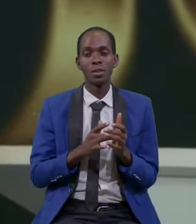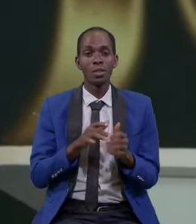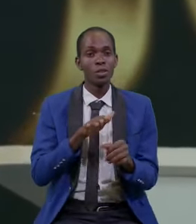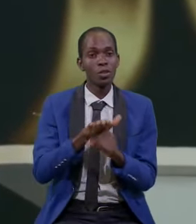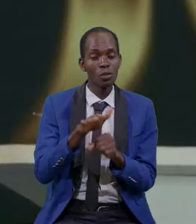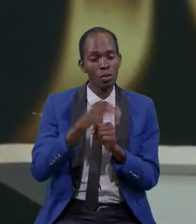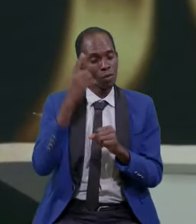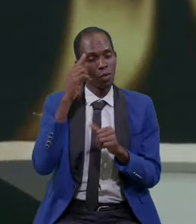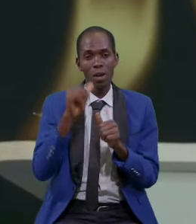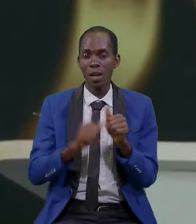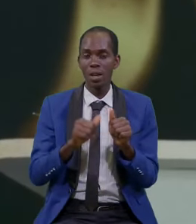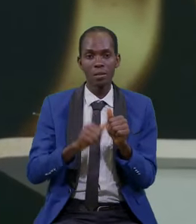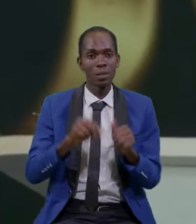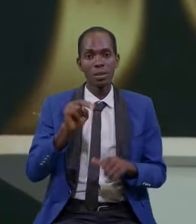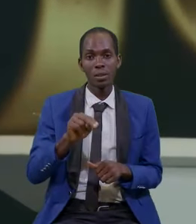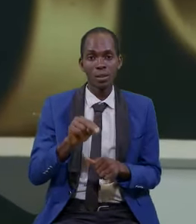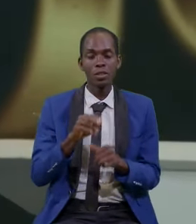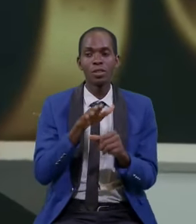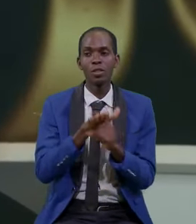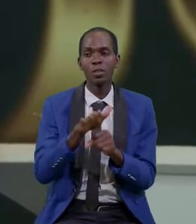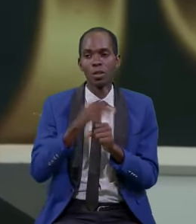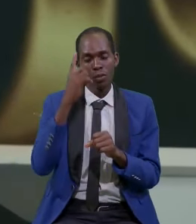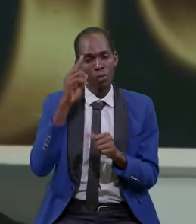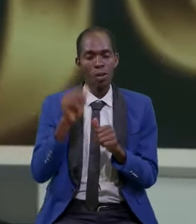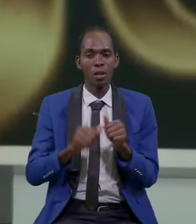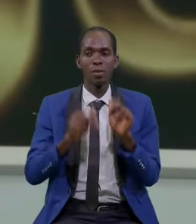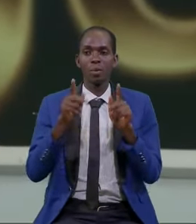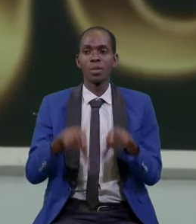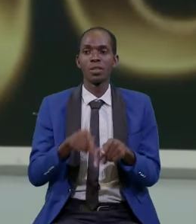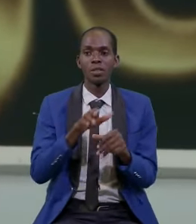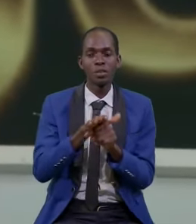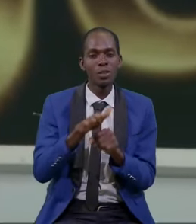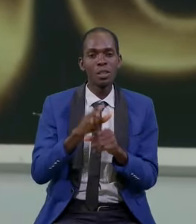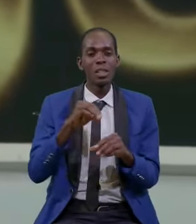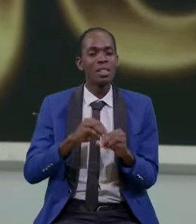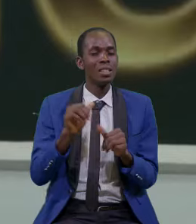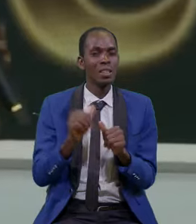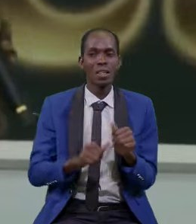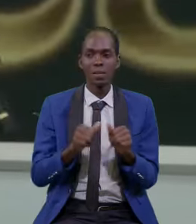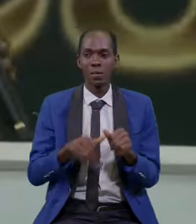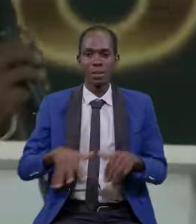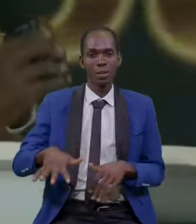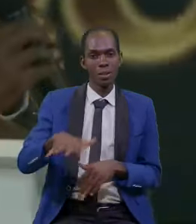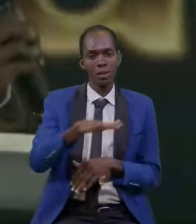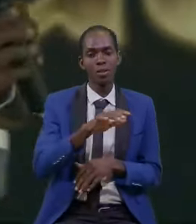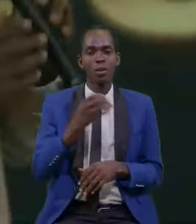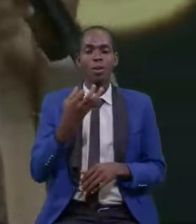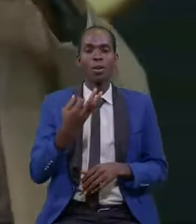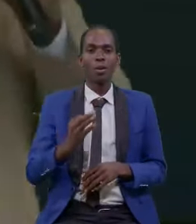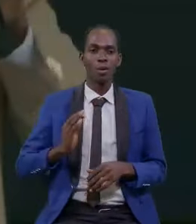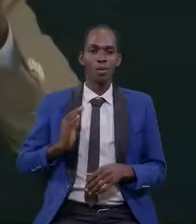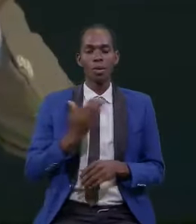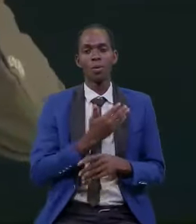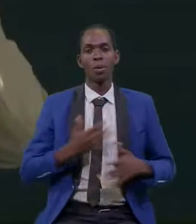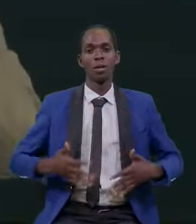need. Sufficient for every person. Sufficient in every area of our lives. Now